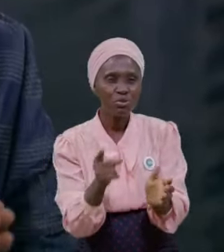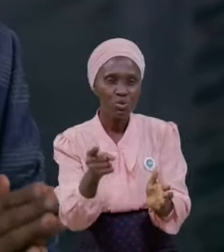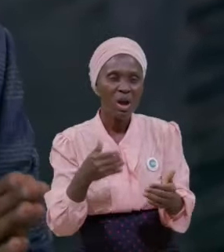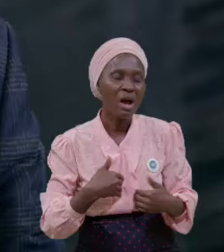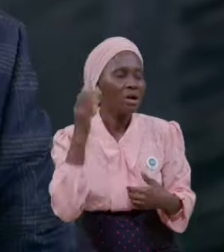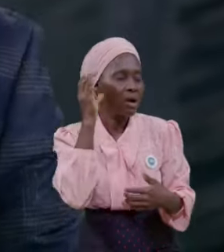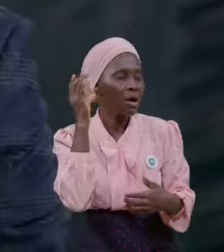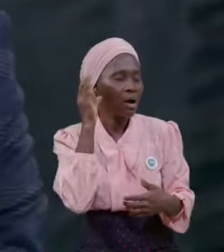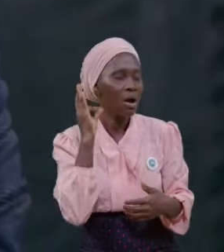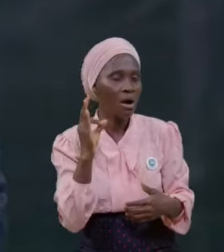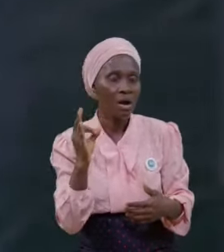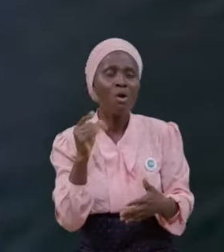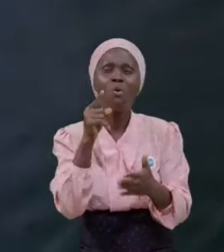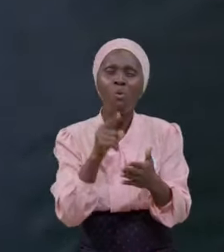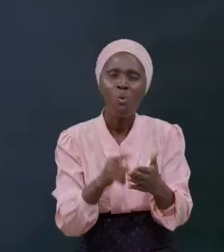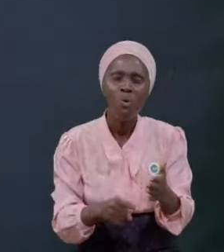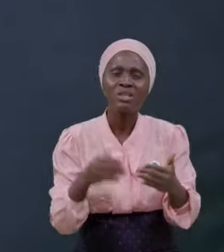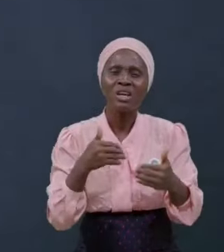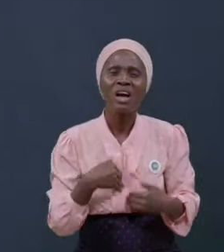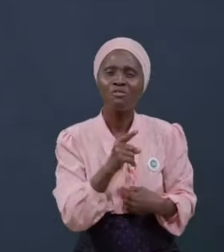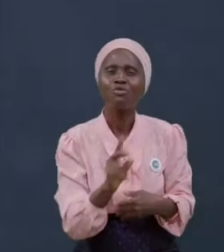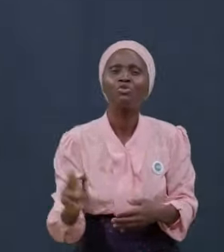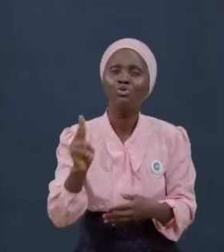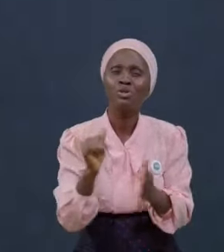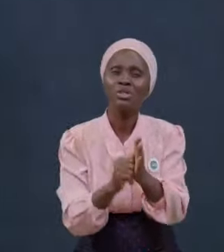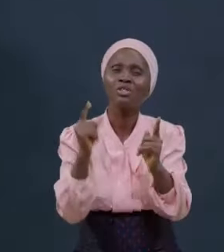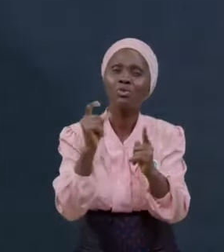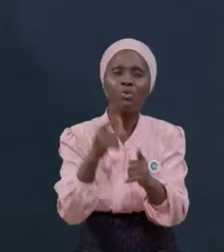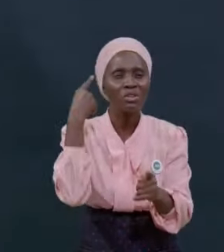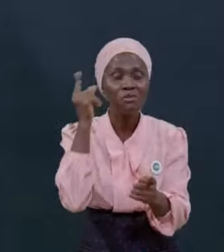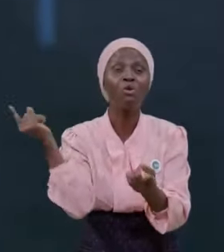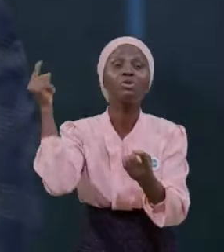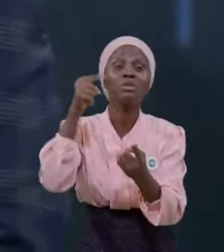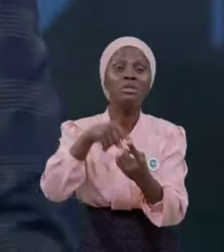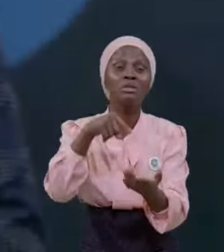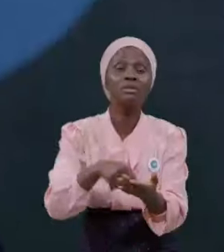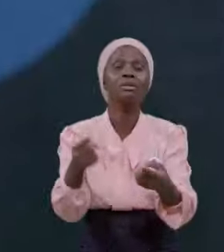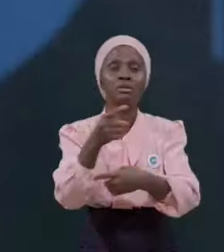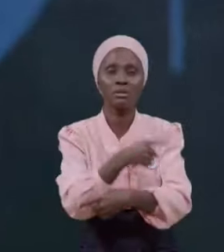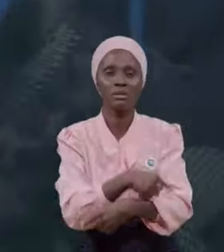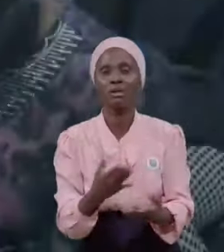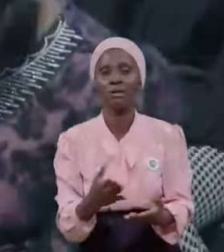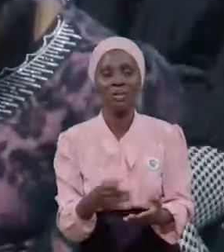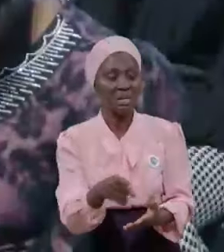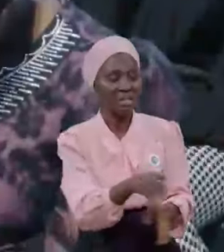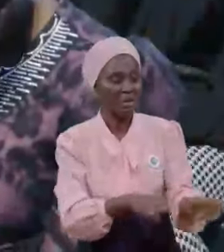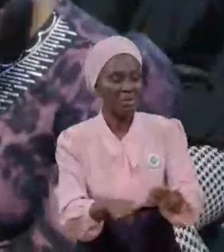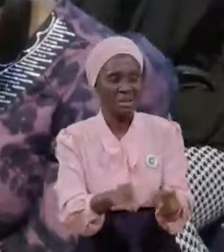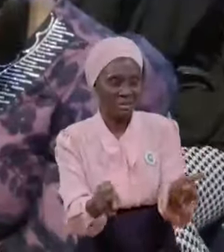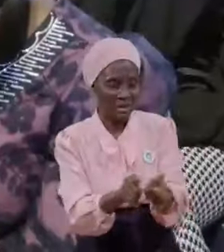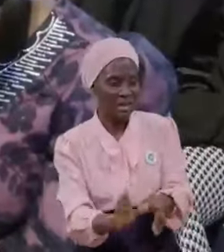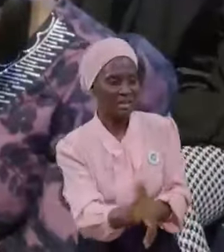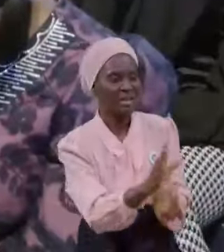day, they do after their former manners. Look at that in verse 41. In verse